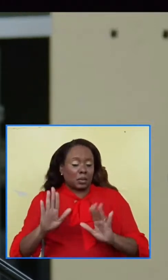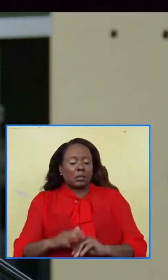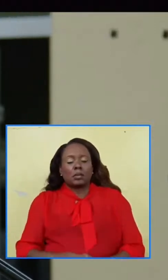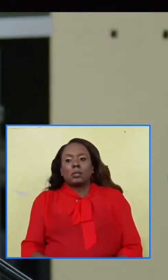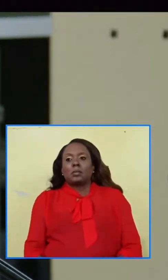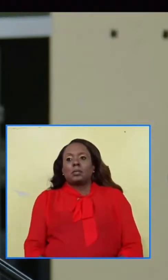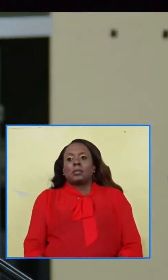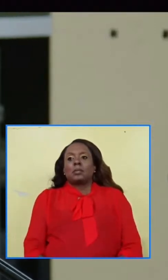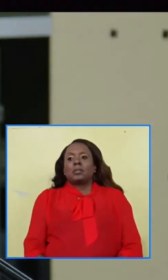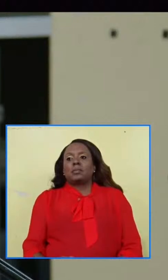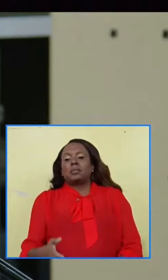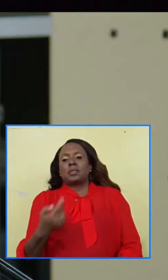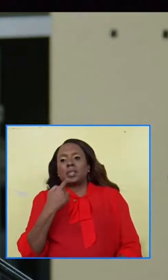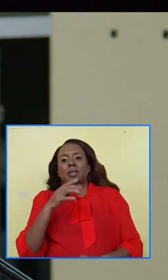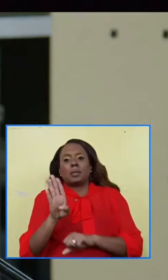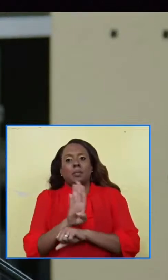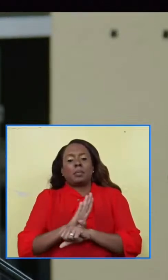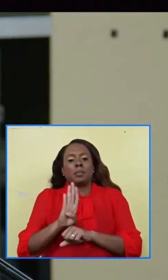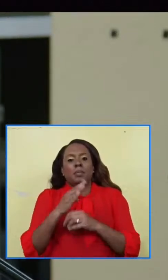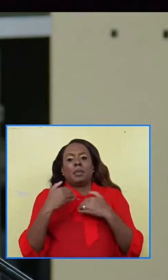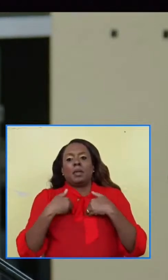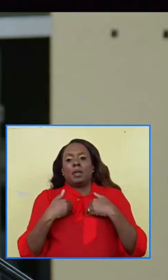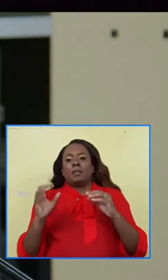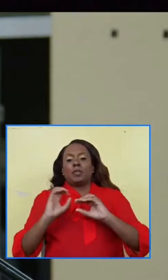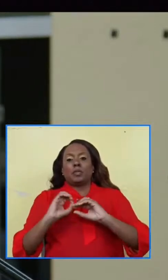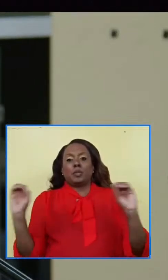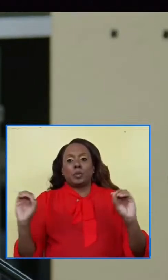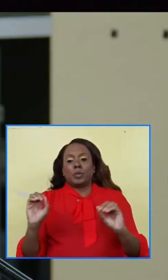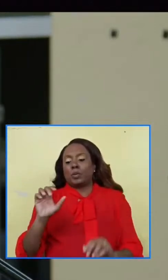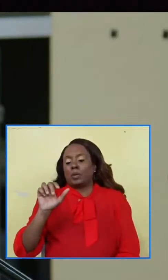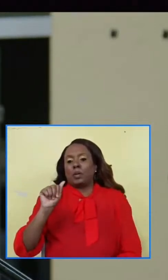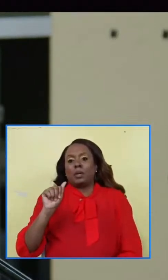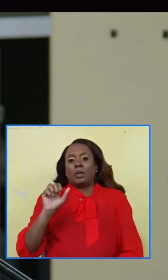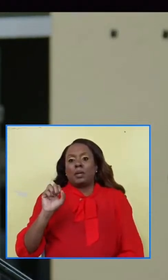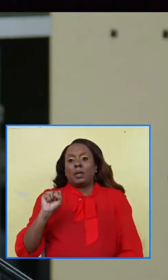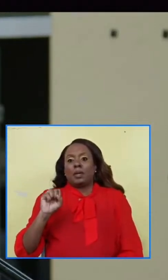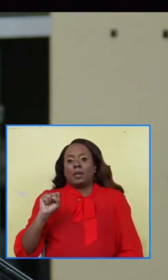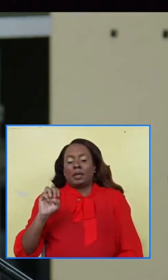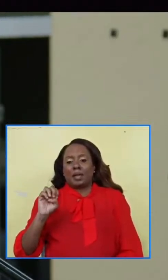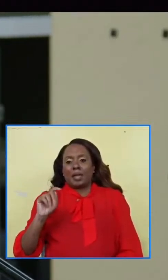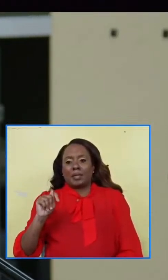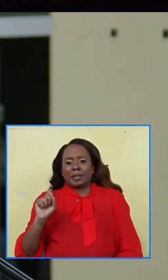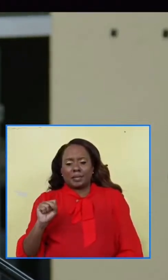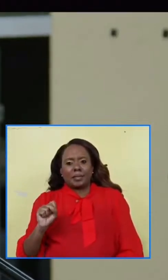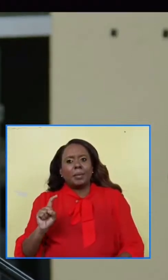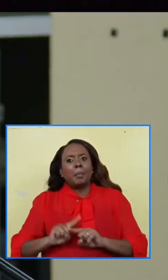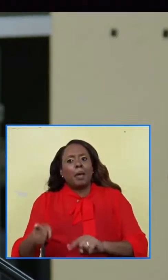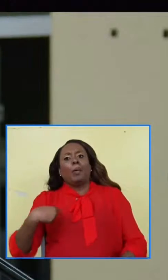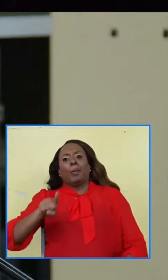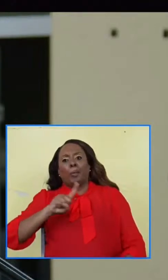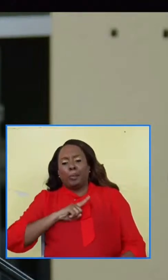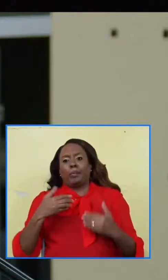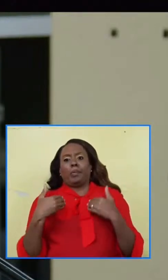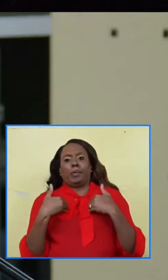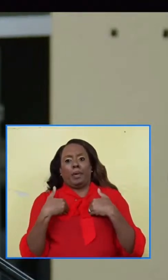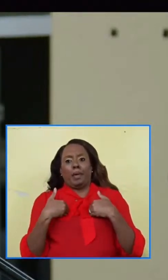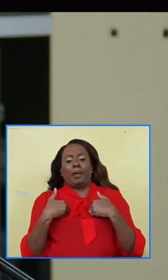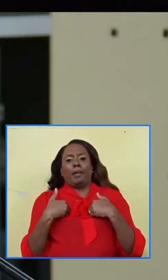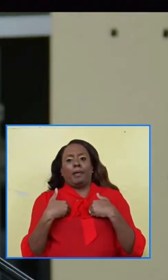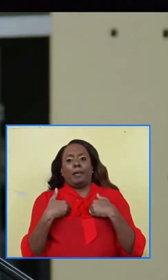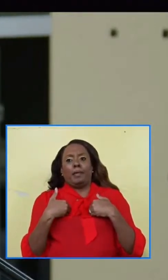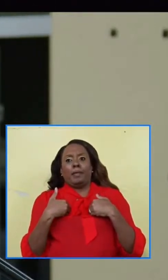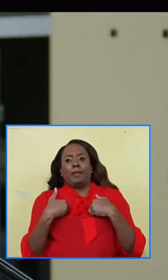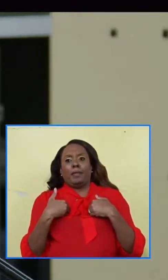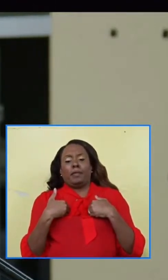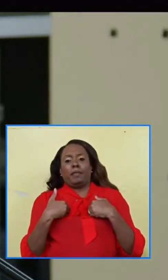saying that Barbados has no assets. It is so ridiculously wrong. Alternative energy is the